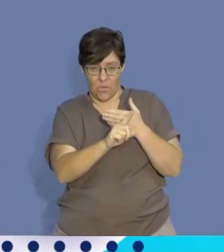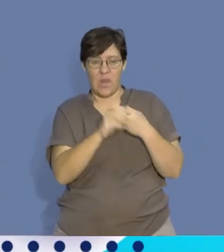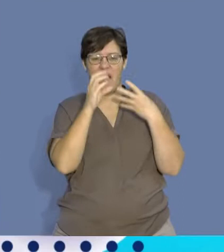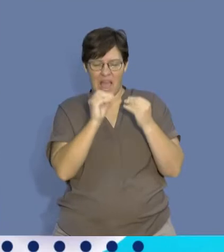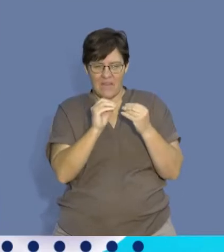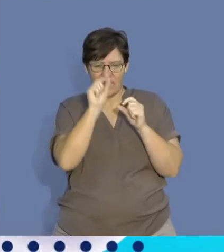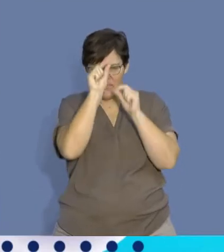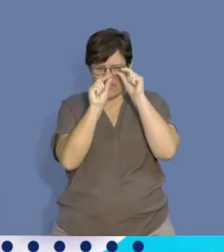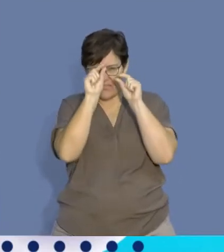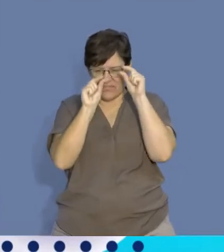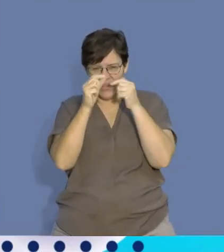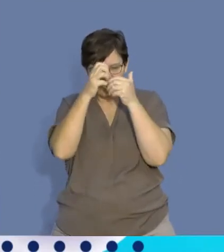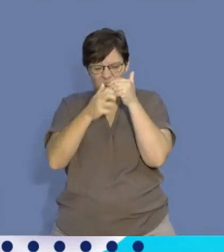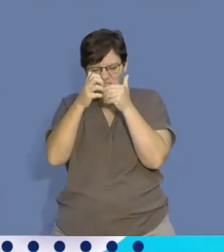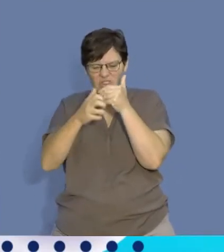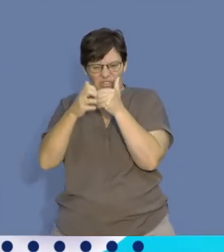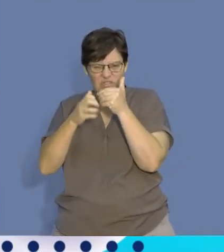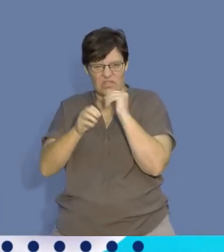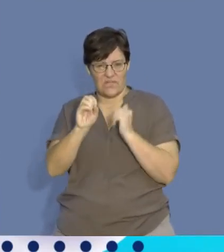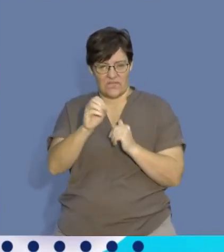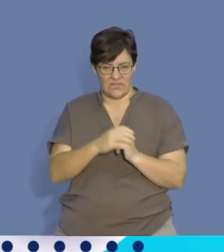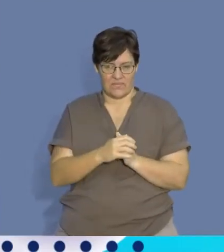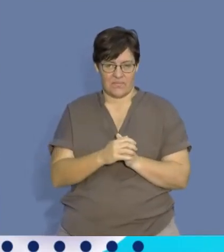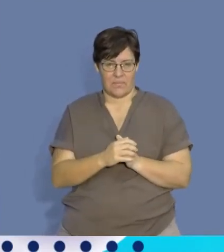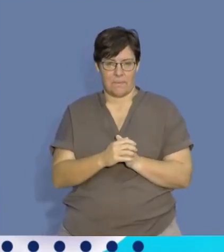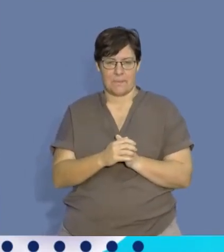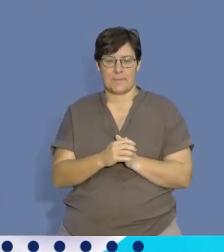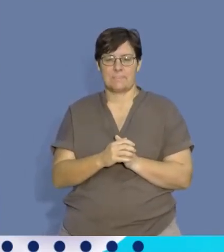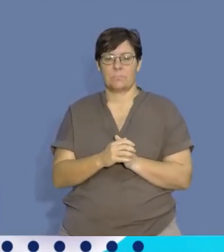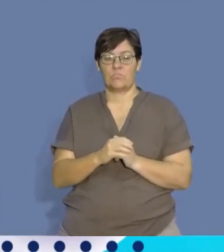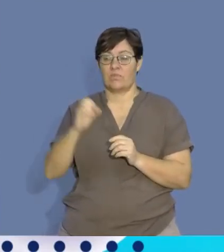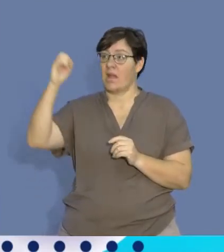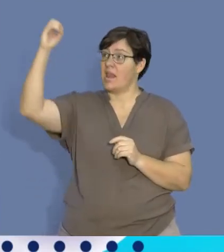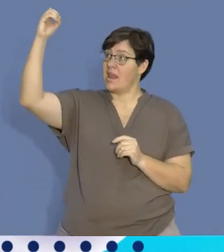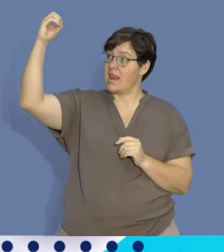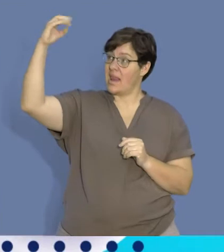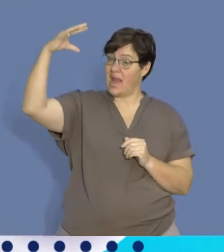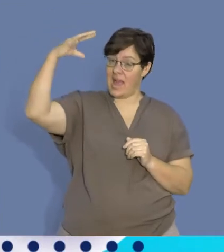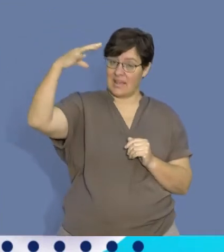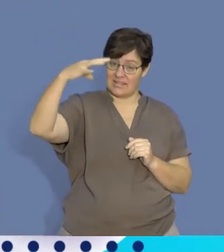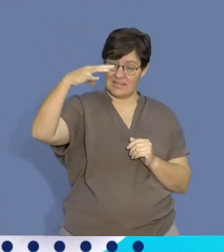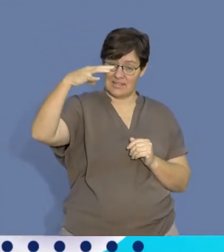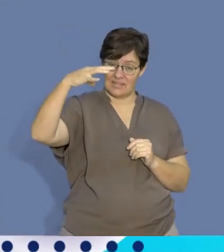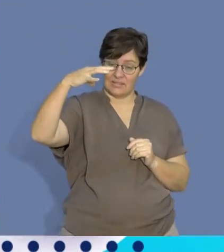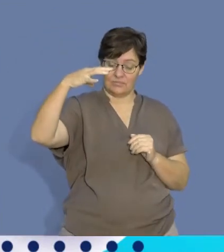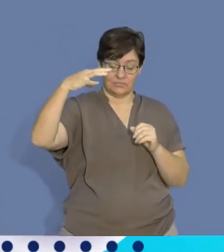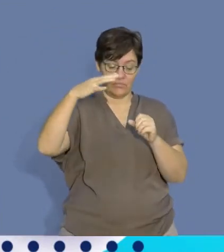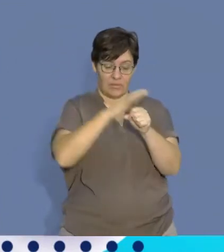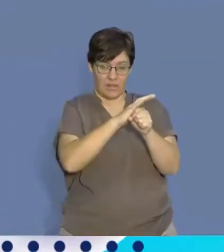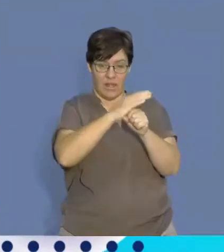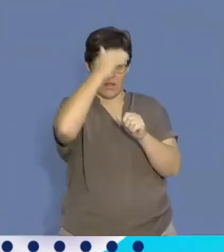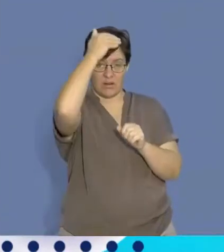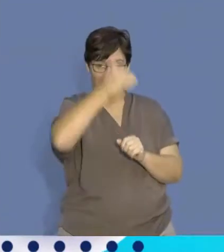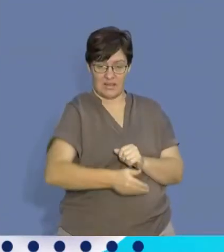little scratches in it. And as the light from the street lamp hits the